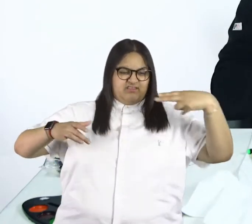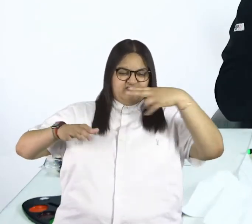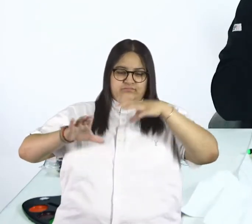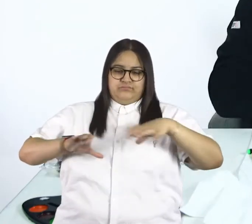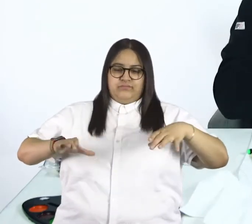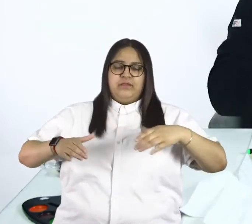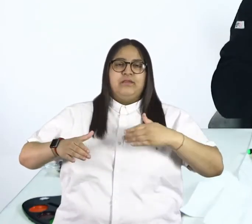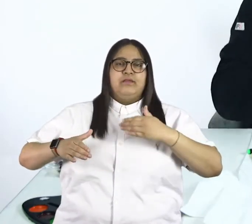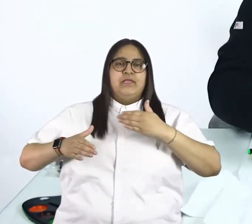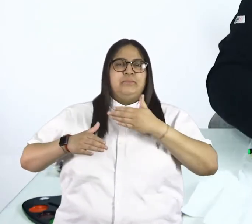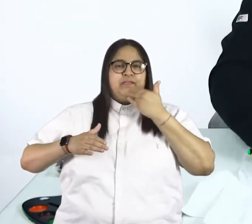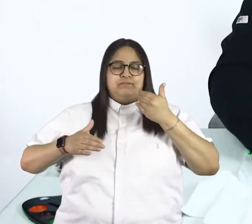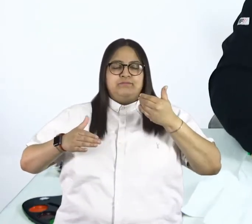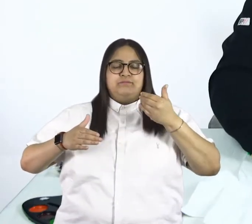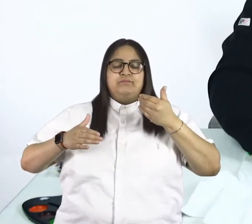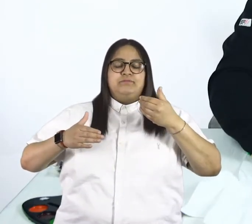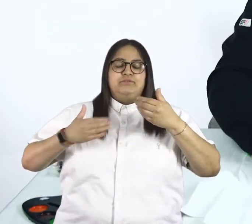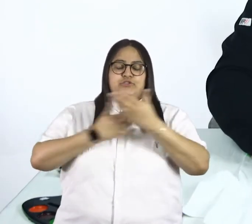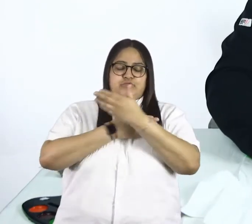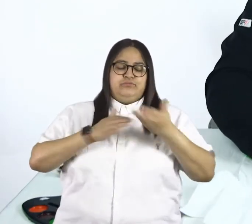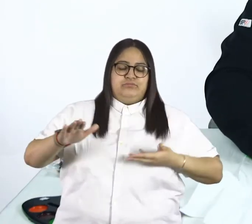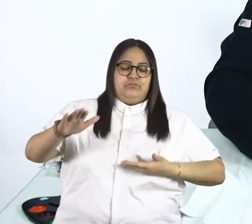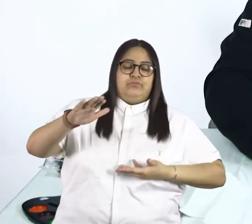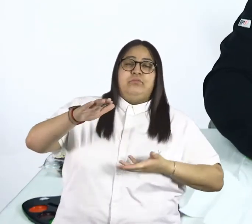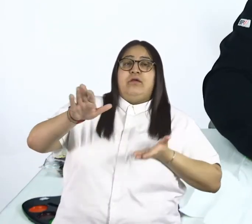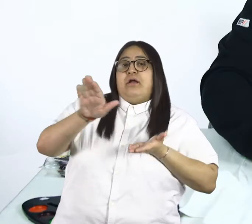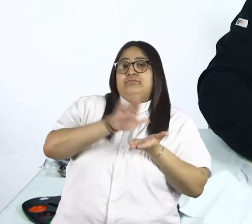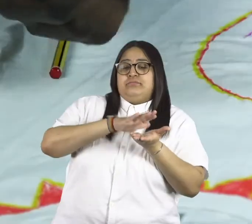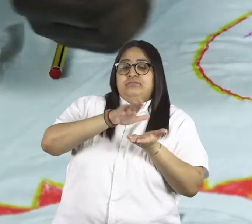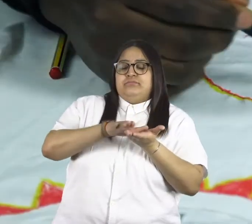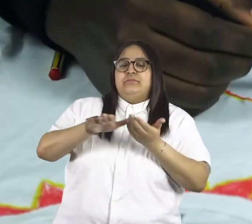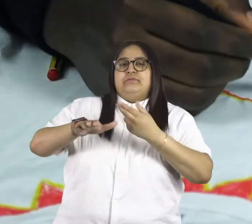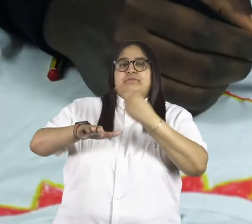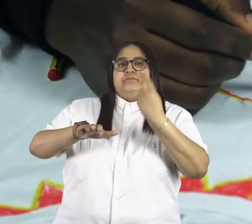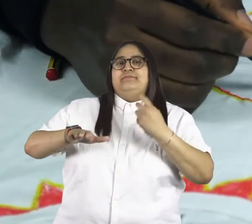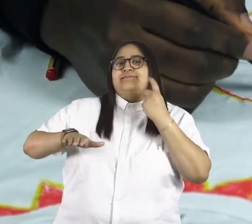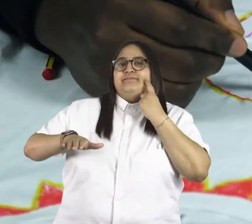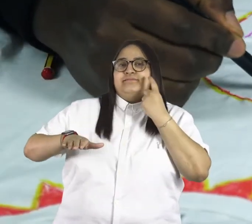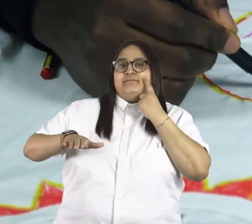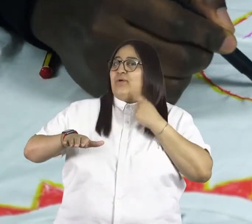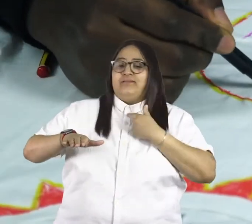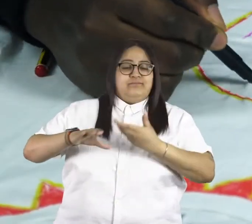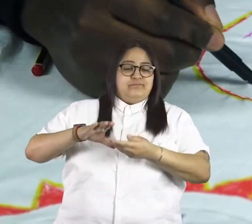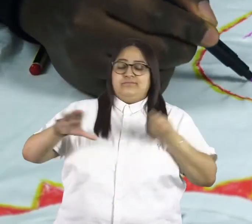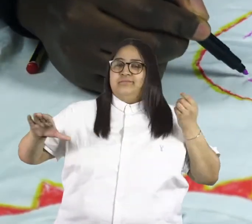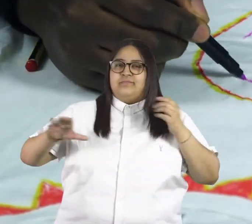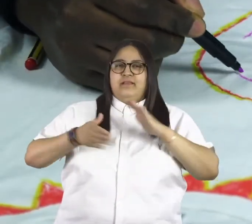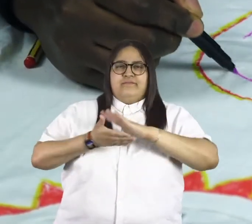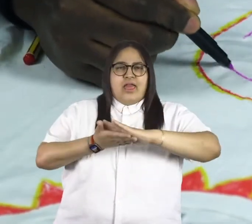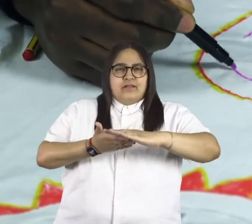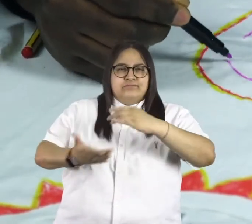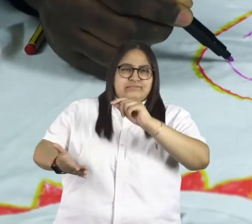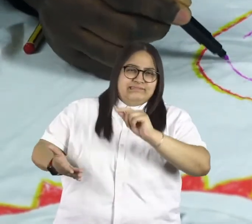you to draw a bit more freely on your t-shirt. So let's carry on.